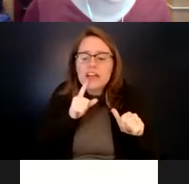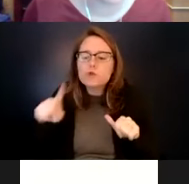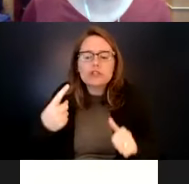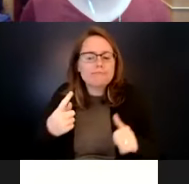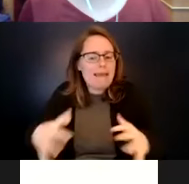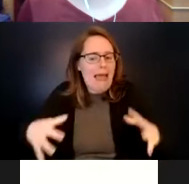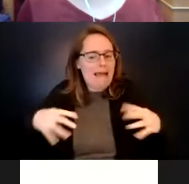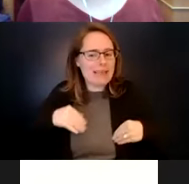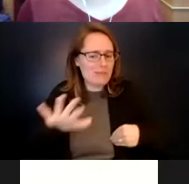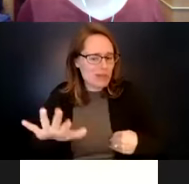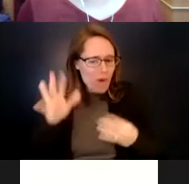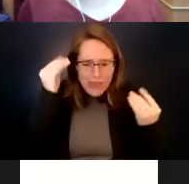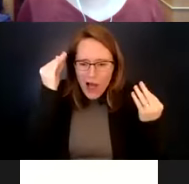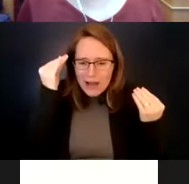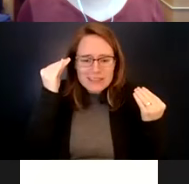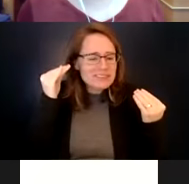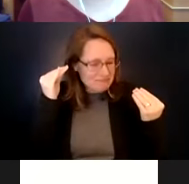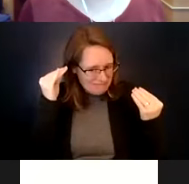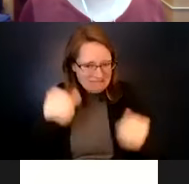as they come.